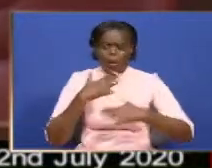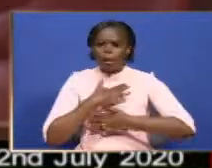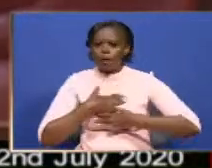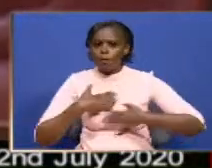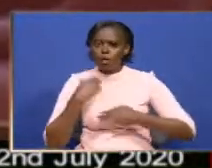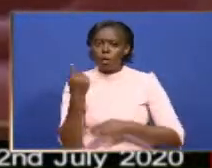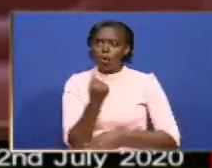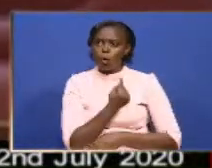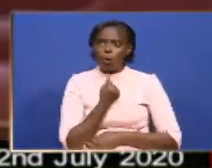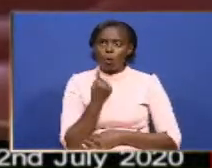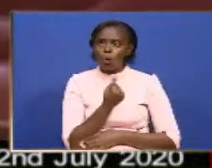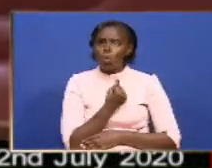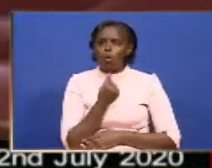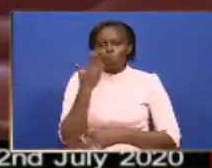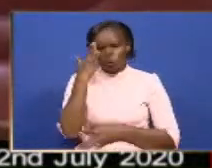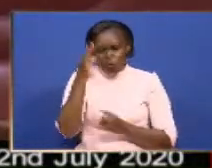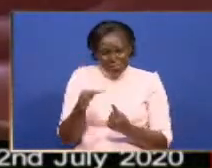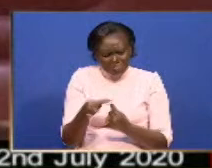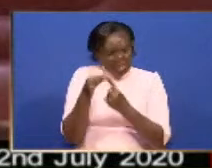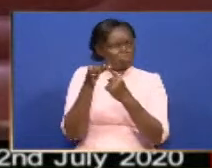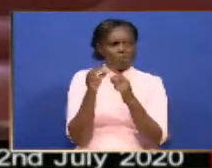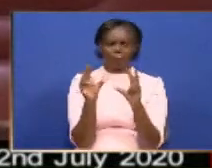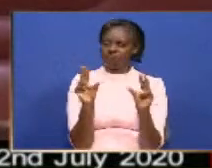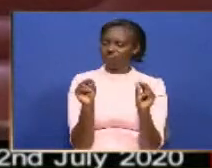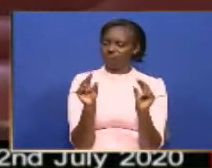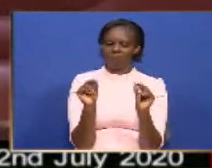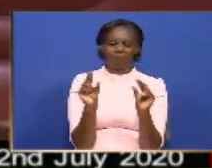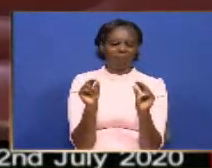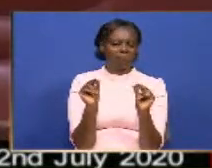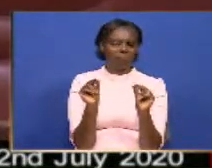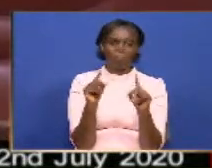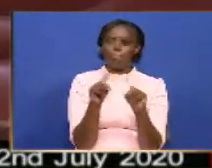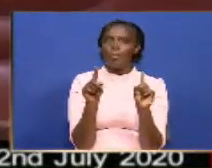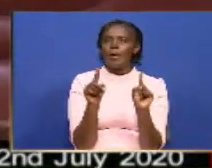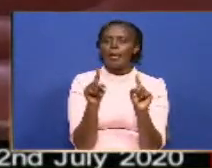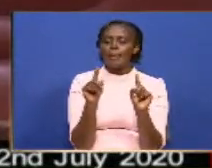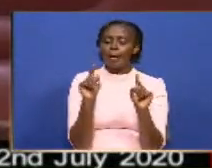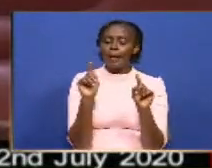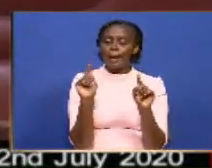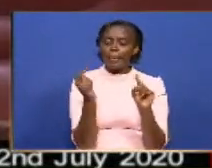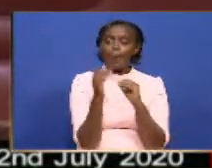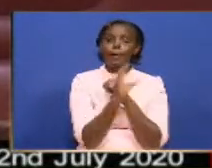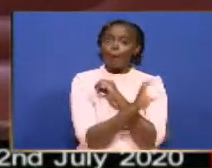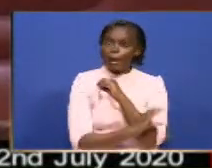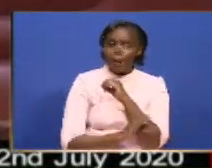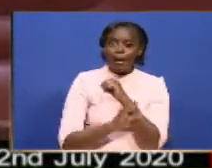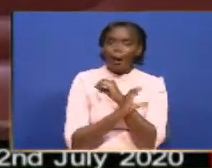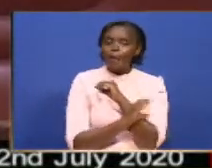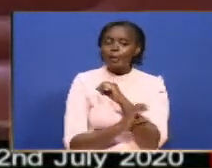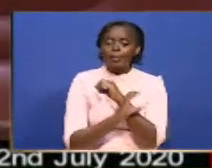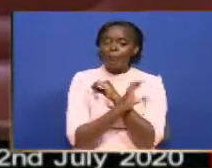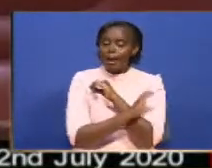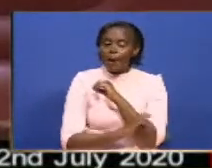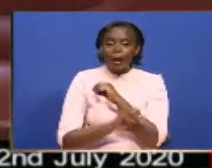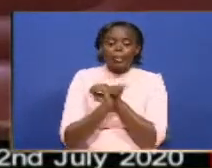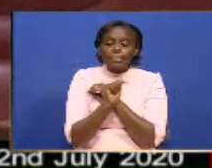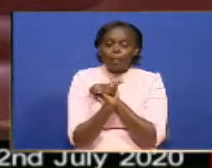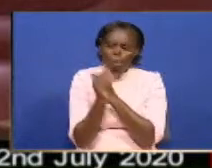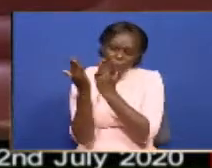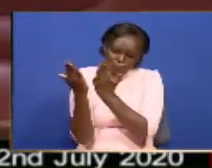only, unique to Kenya, but Kenya, being the country that